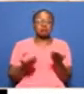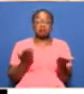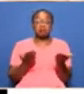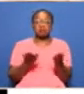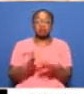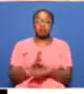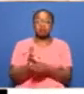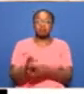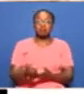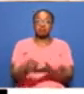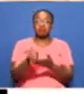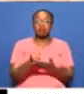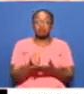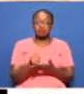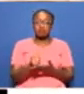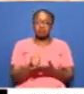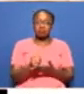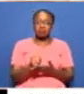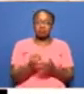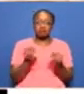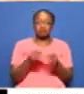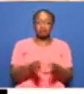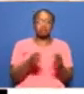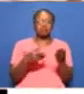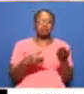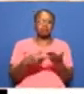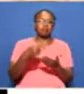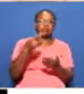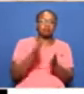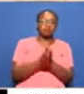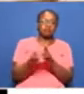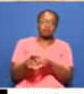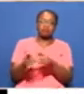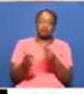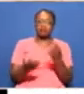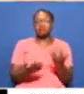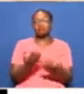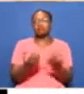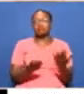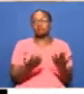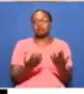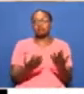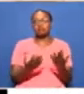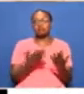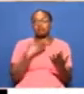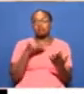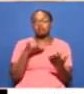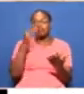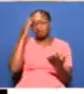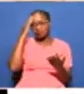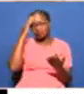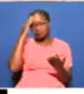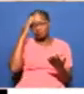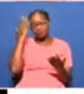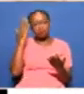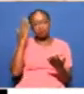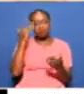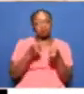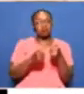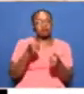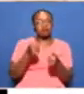kutusaidia, modern way ya kukata na pia modern way ya kushimusha. Tungependa tu kujua modernity way